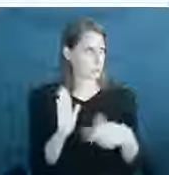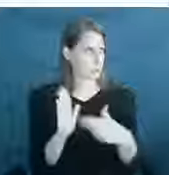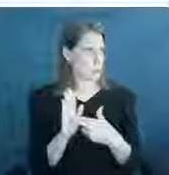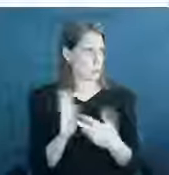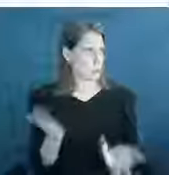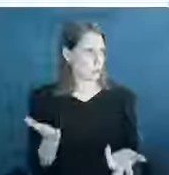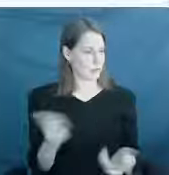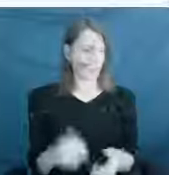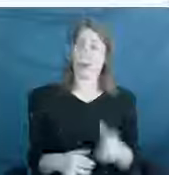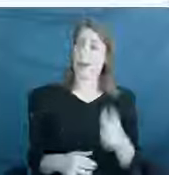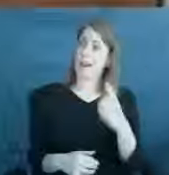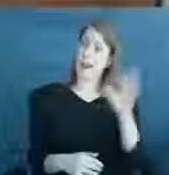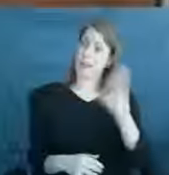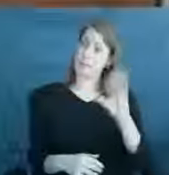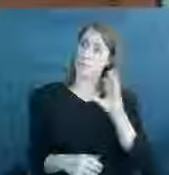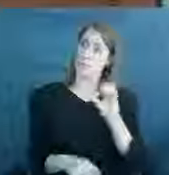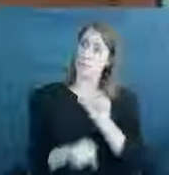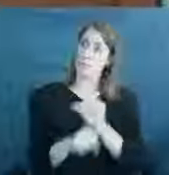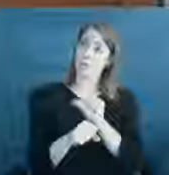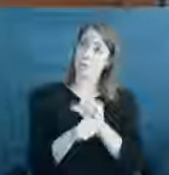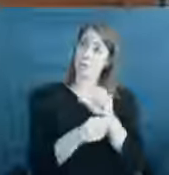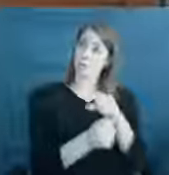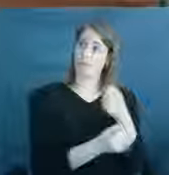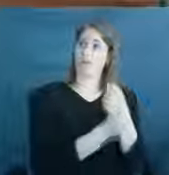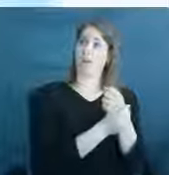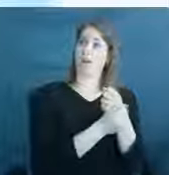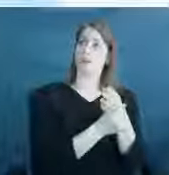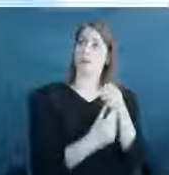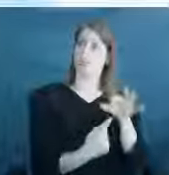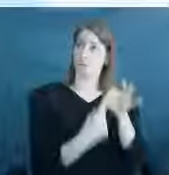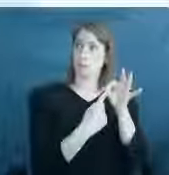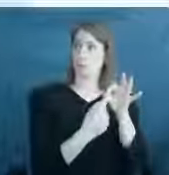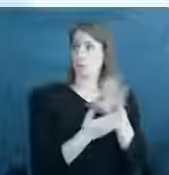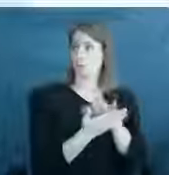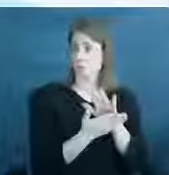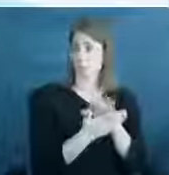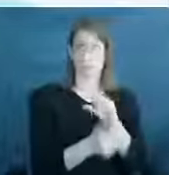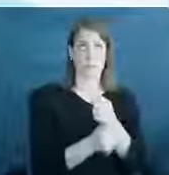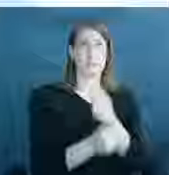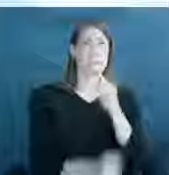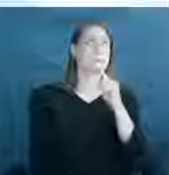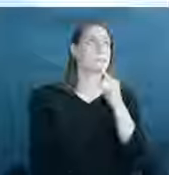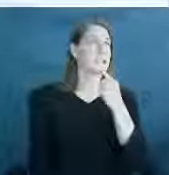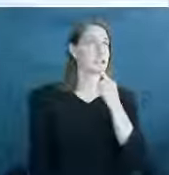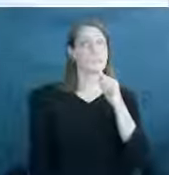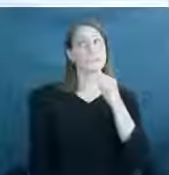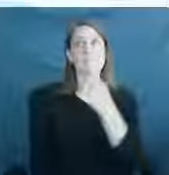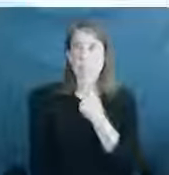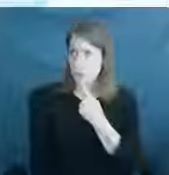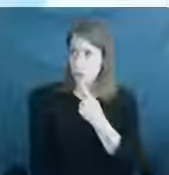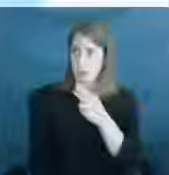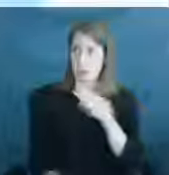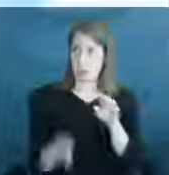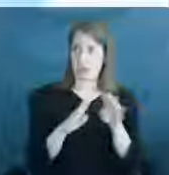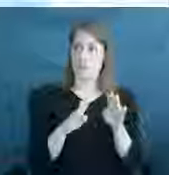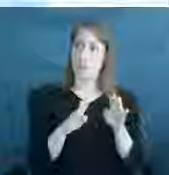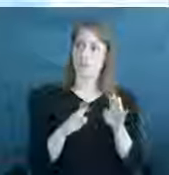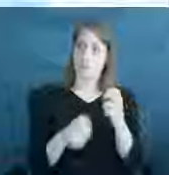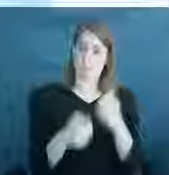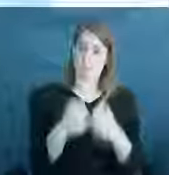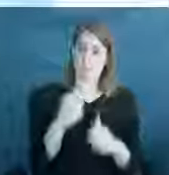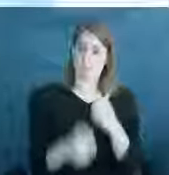me about what the role of teacher praise is. I once worked in a secure unit of a special